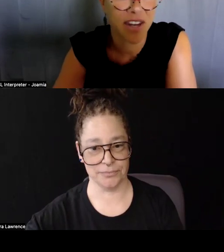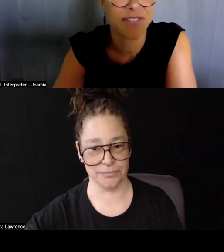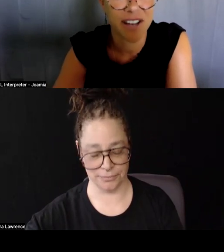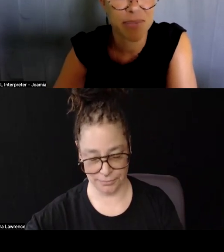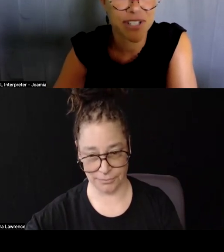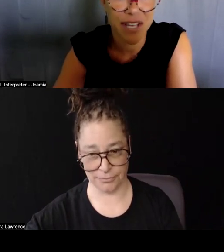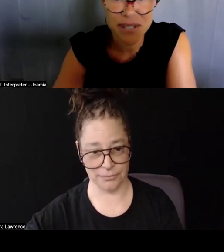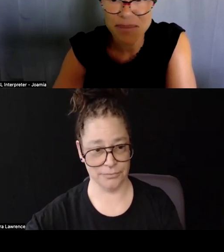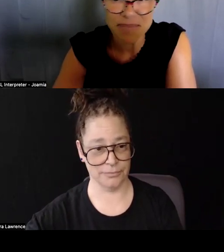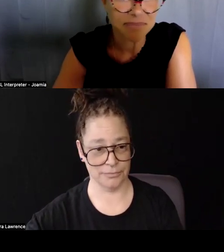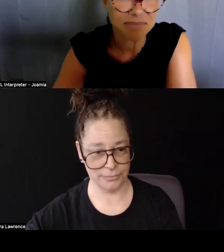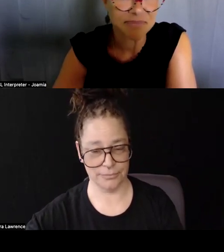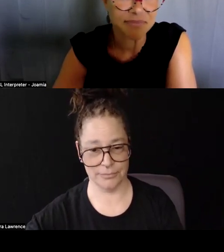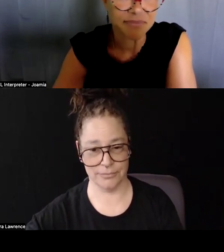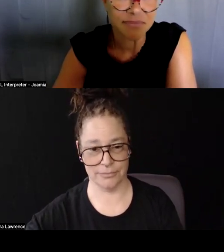is 85%.